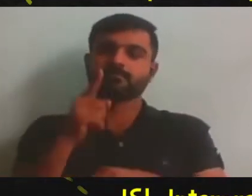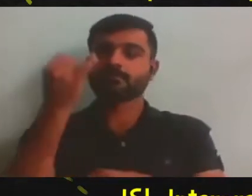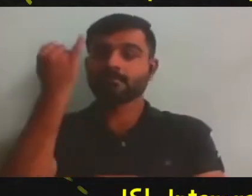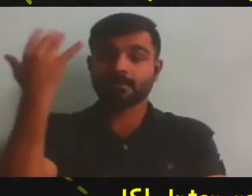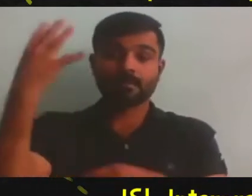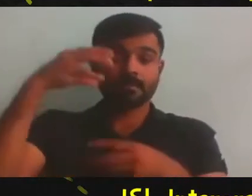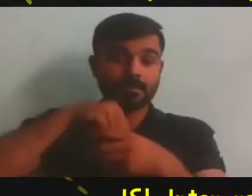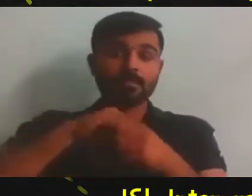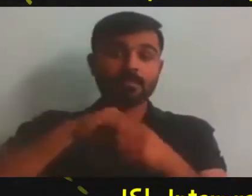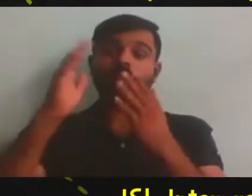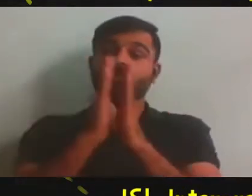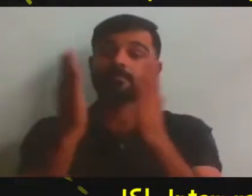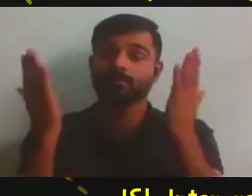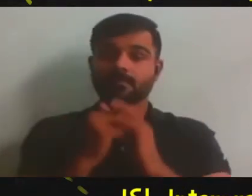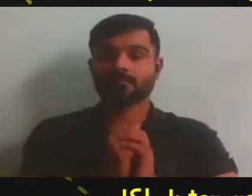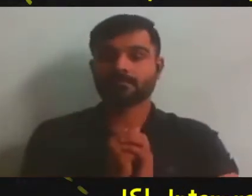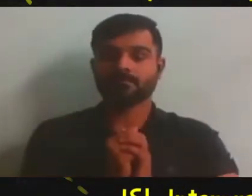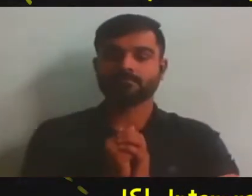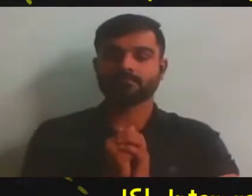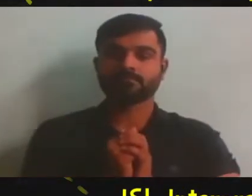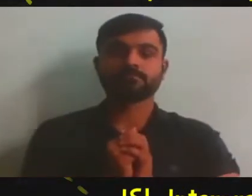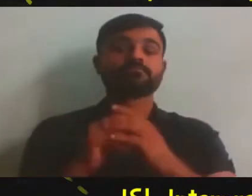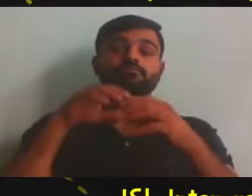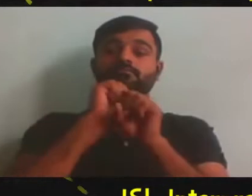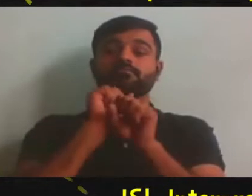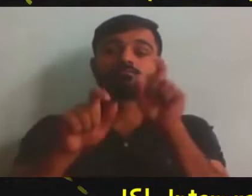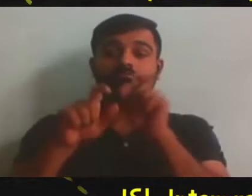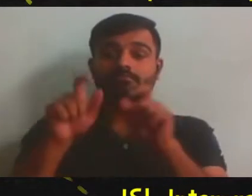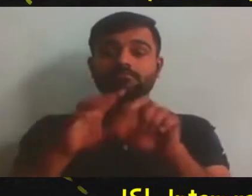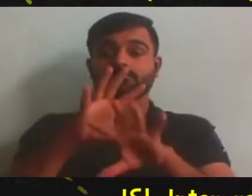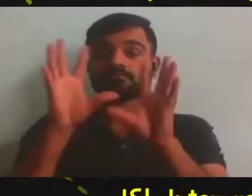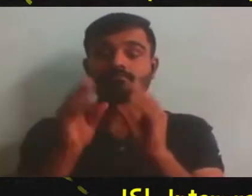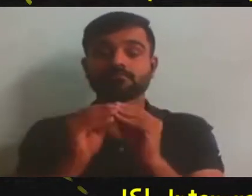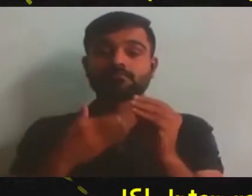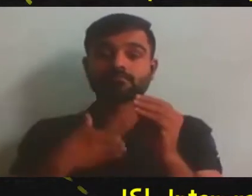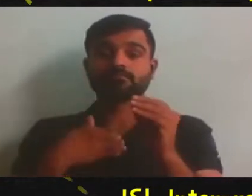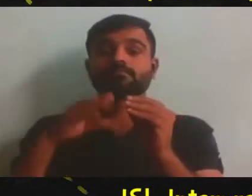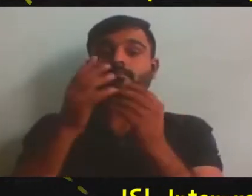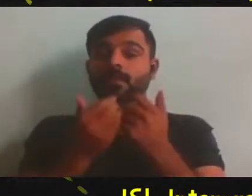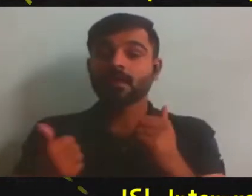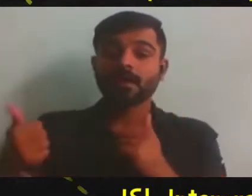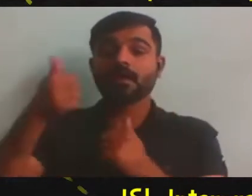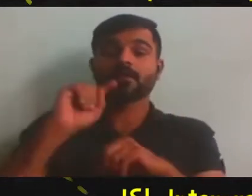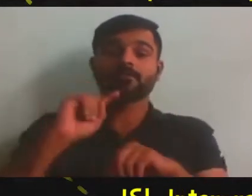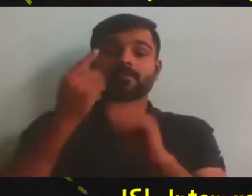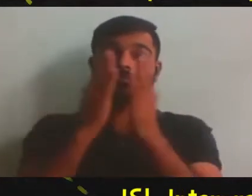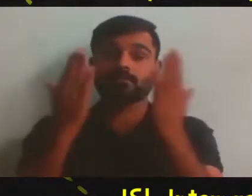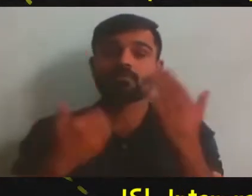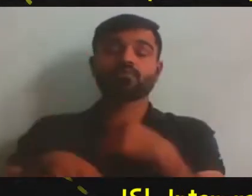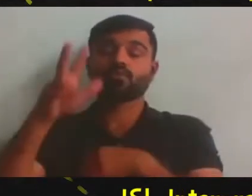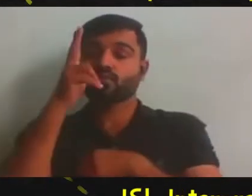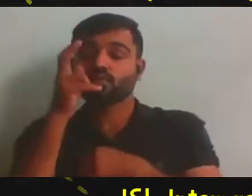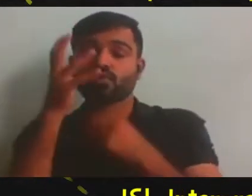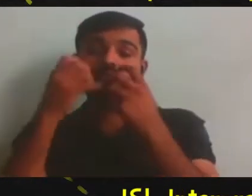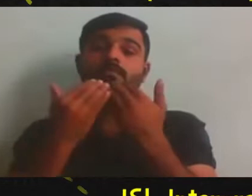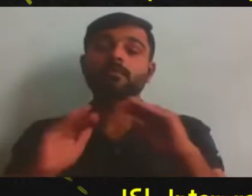this book. When my inimitable colleague Bijal Vachirajani and I commissioned this book at Pratham Books, we wanted to hear what children had to